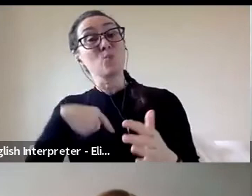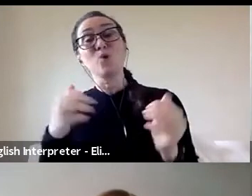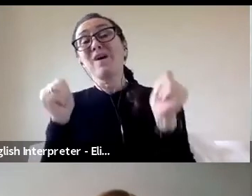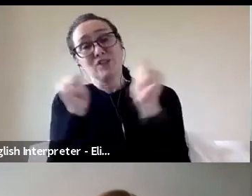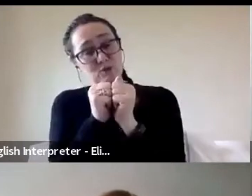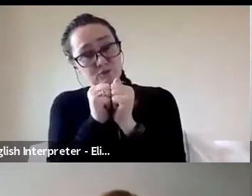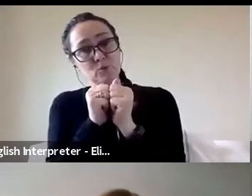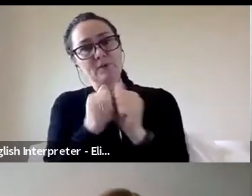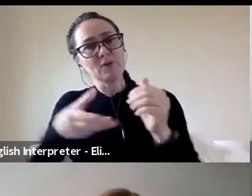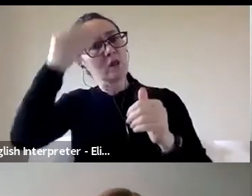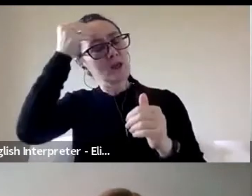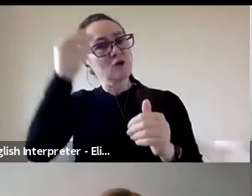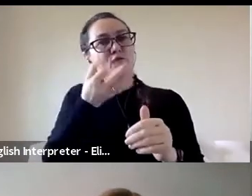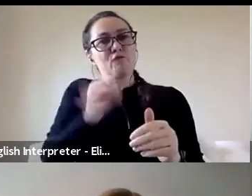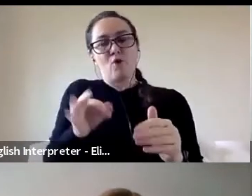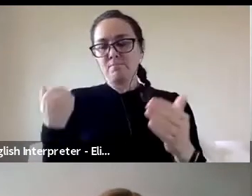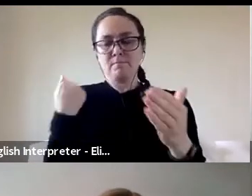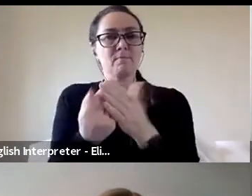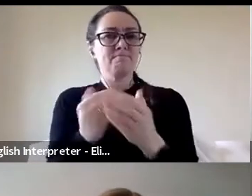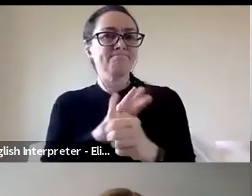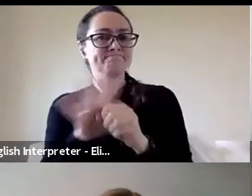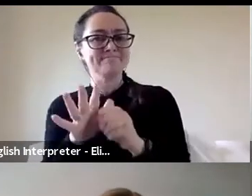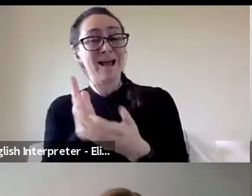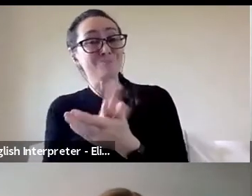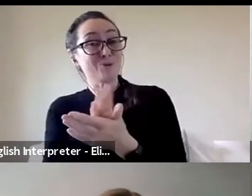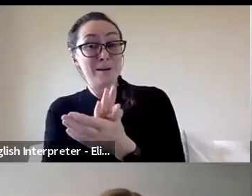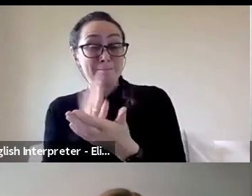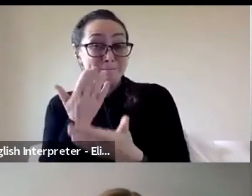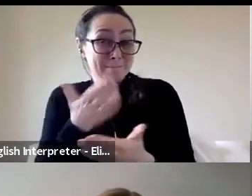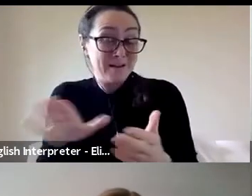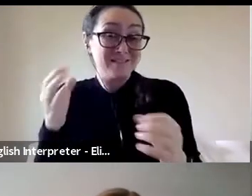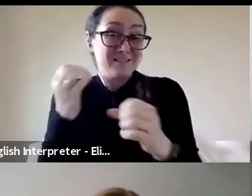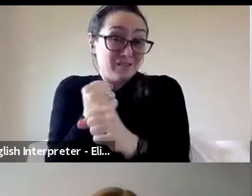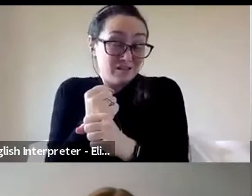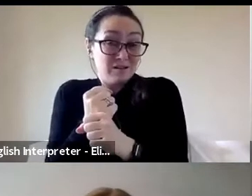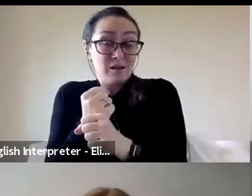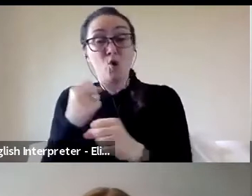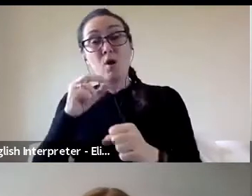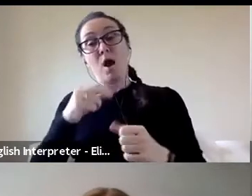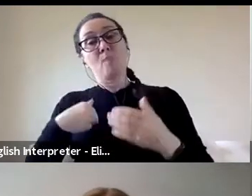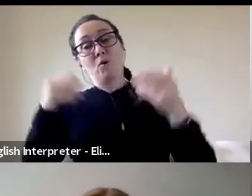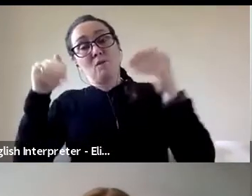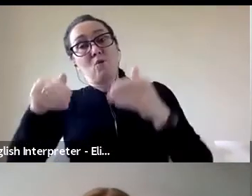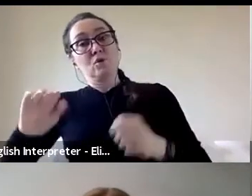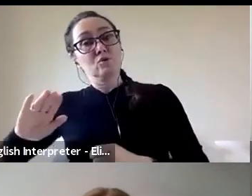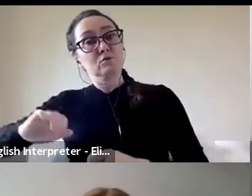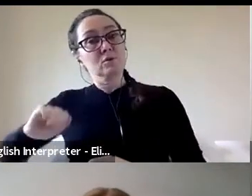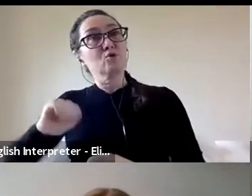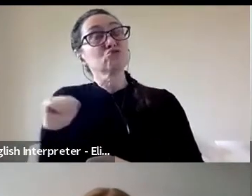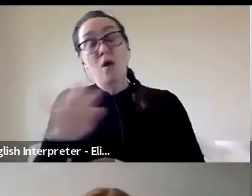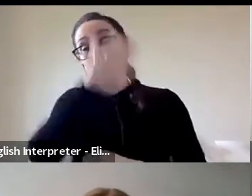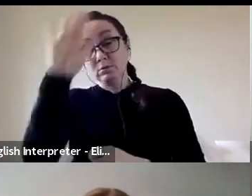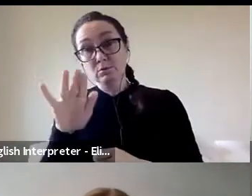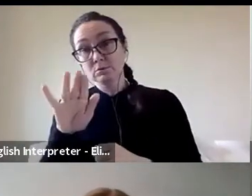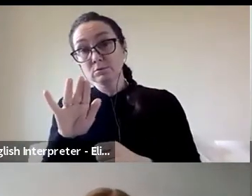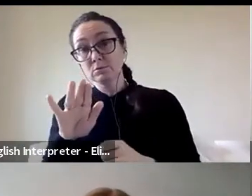the pandemic, and I'm not sure that we've done that, and not just in Scotland, but across the UK and actually globally. So we